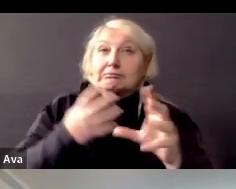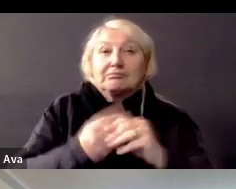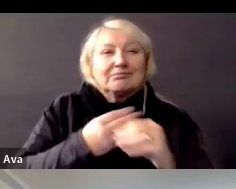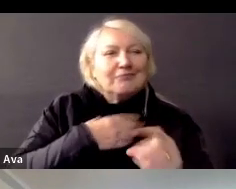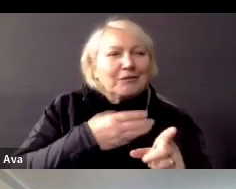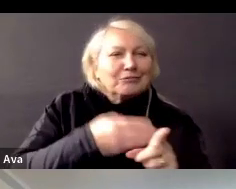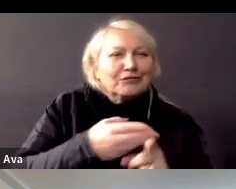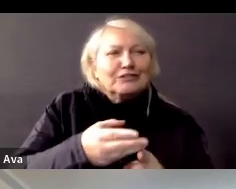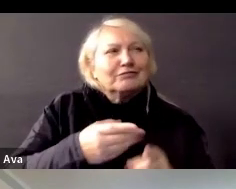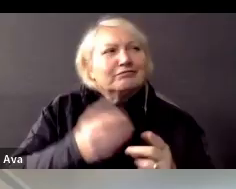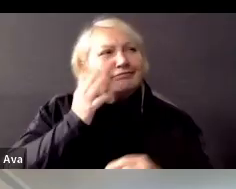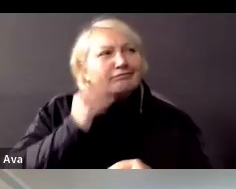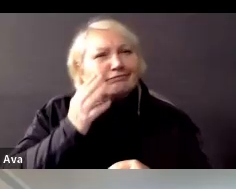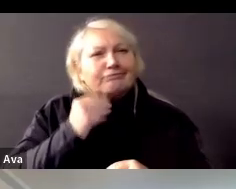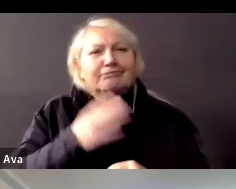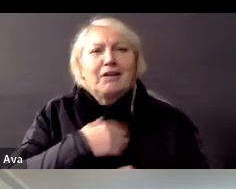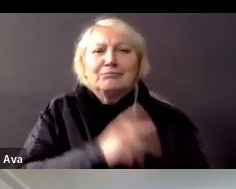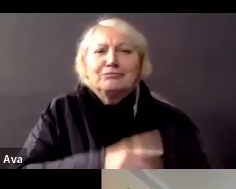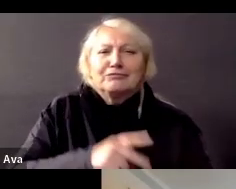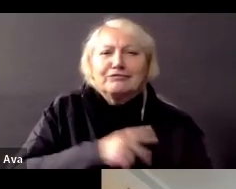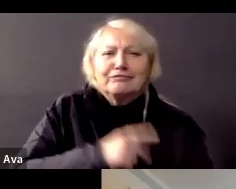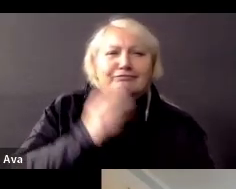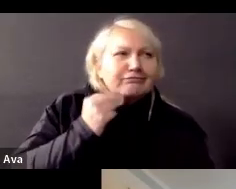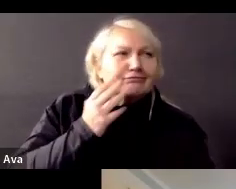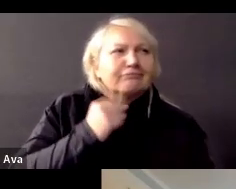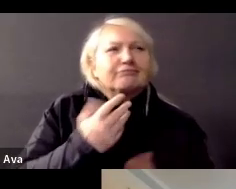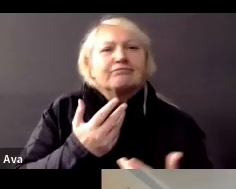way human rights impacts and